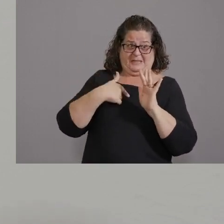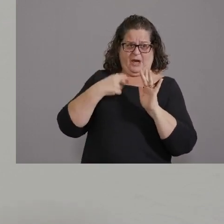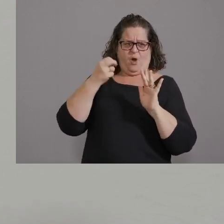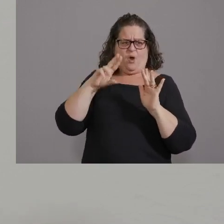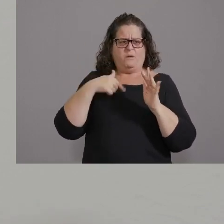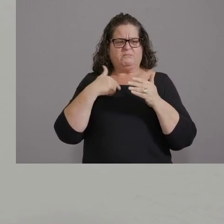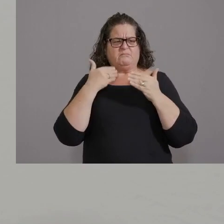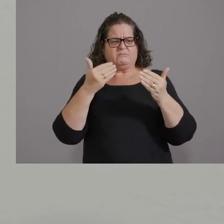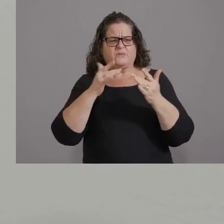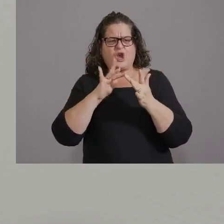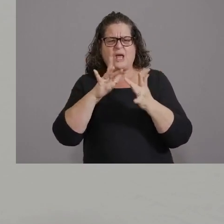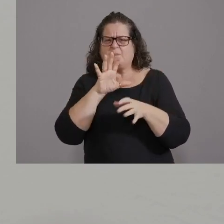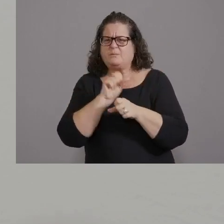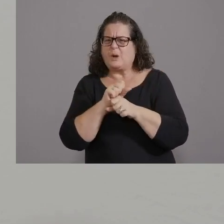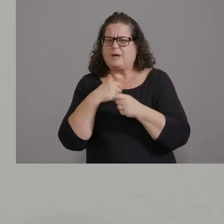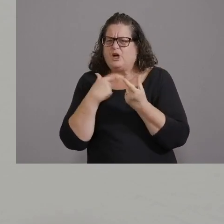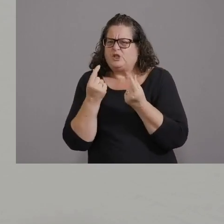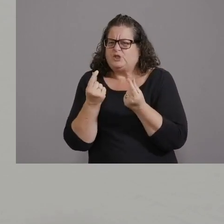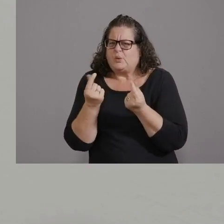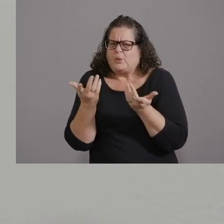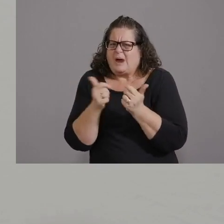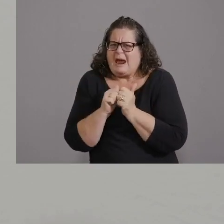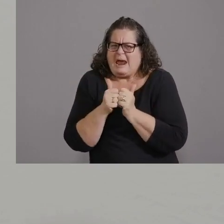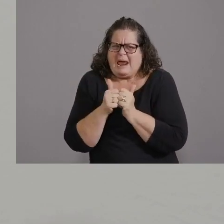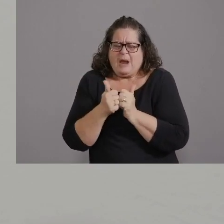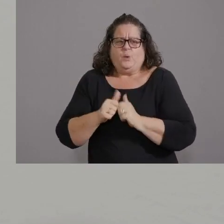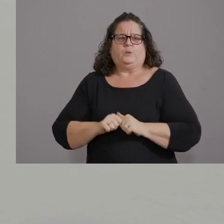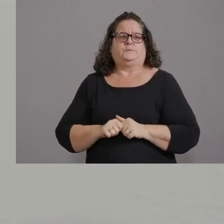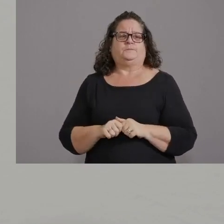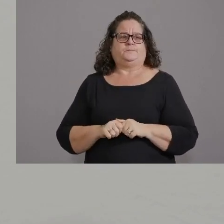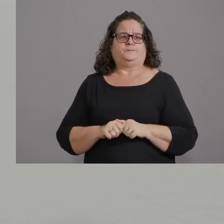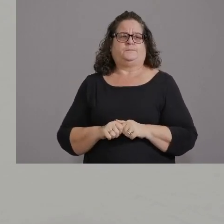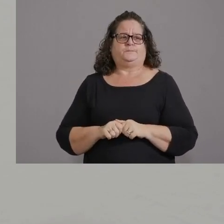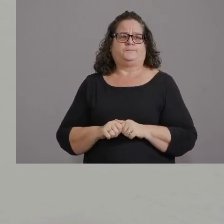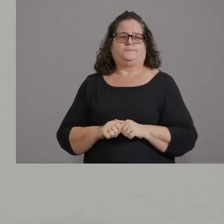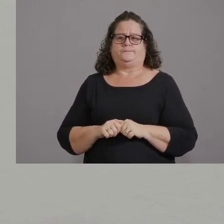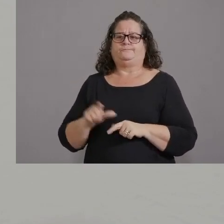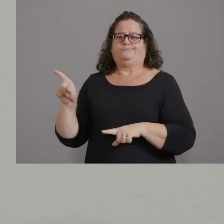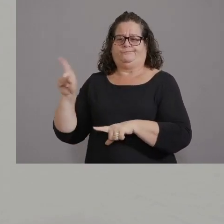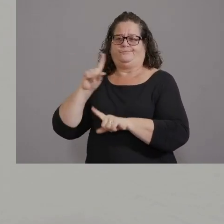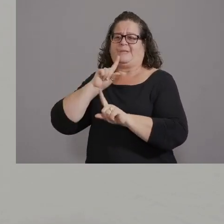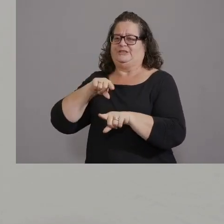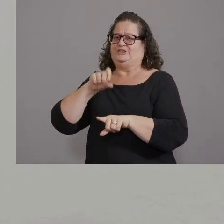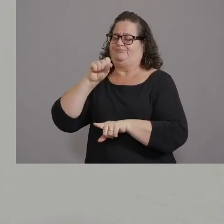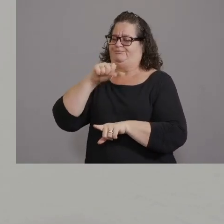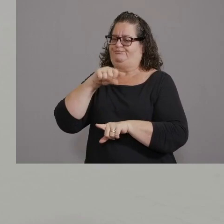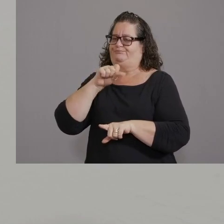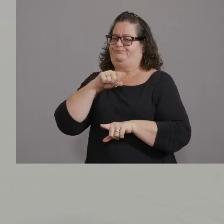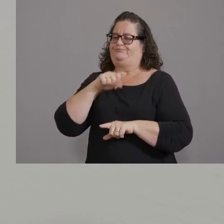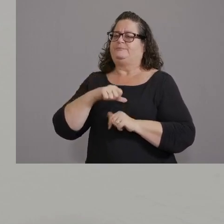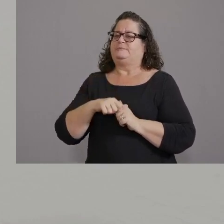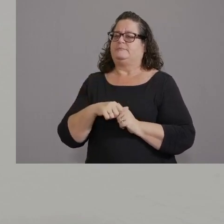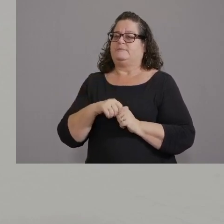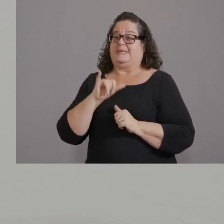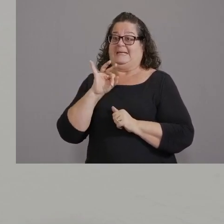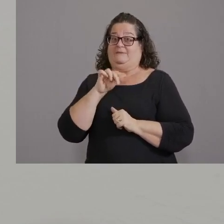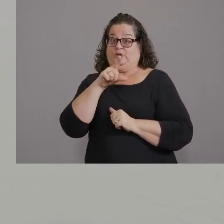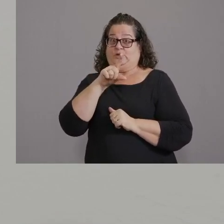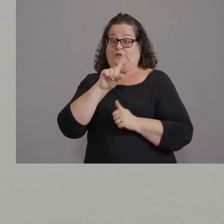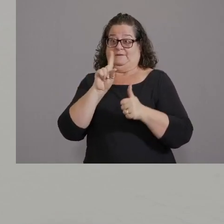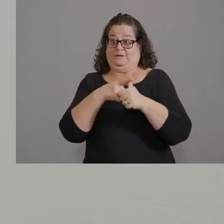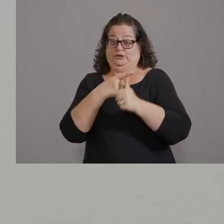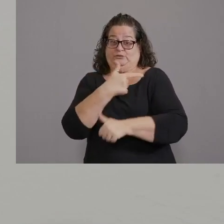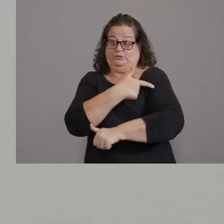So what we're going to be doing, if you received your first dose at State Farm Stadium, we have you in our